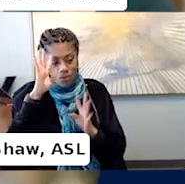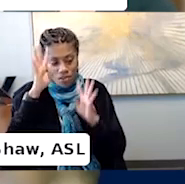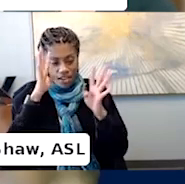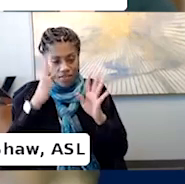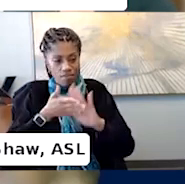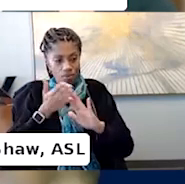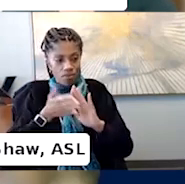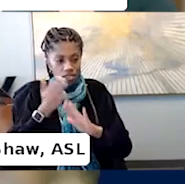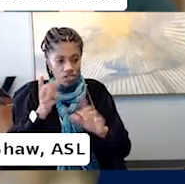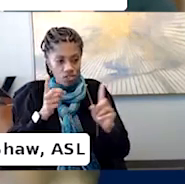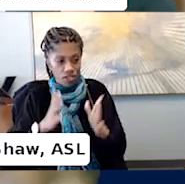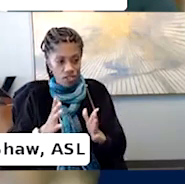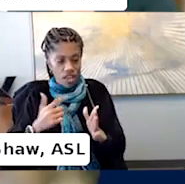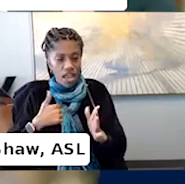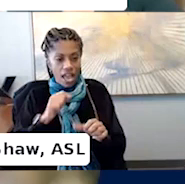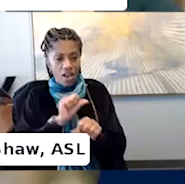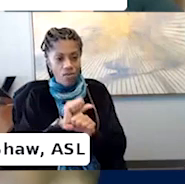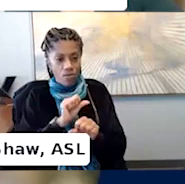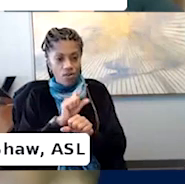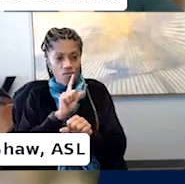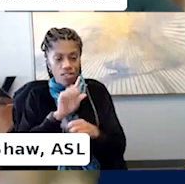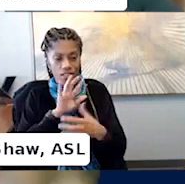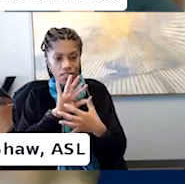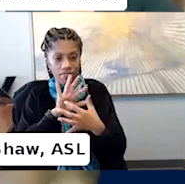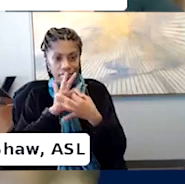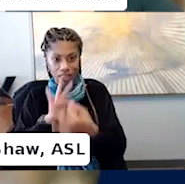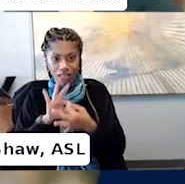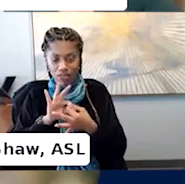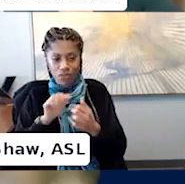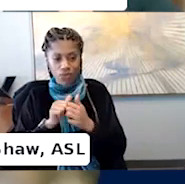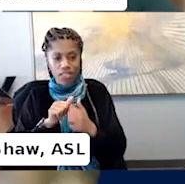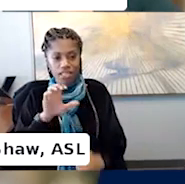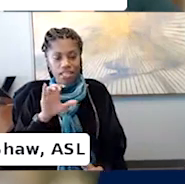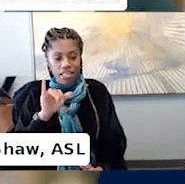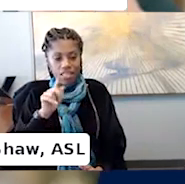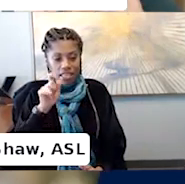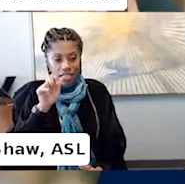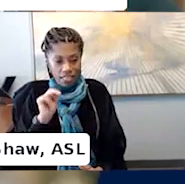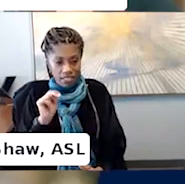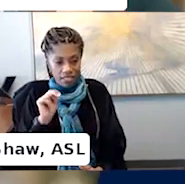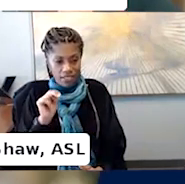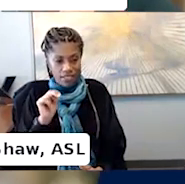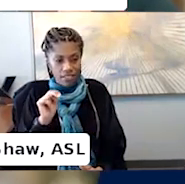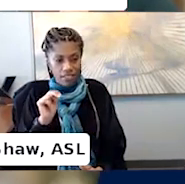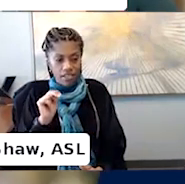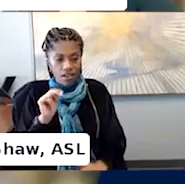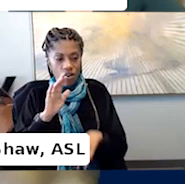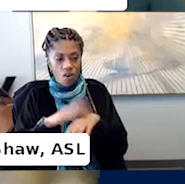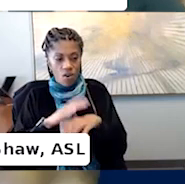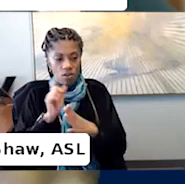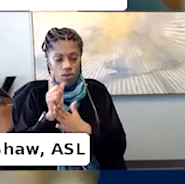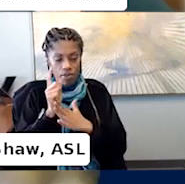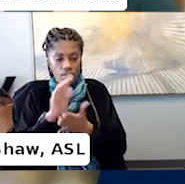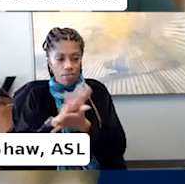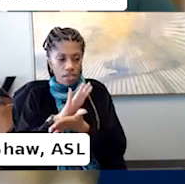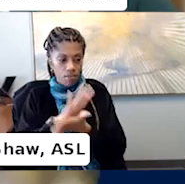I work really closely with Caitlin, who you'll meet in a minute, on fee-for-service partnerships to bring StoryCorps to growing